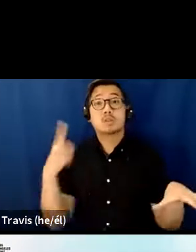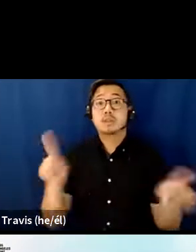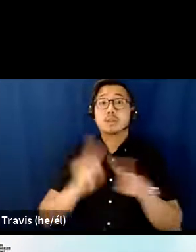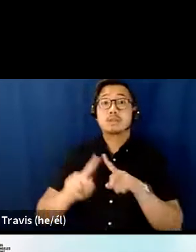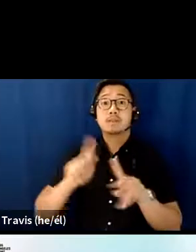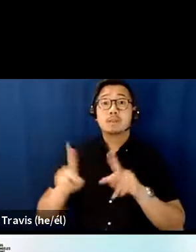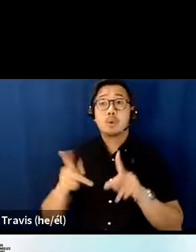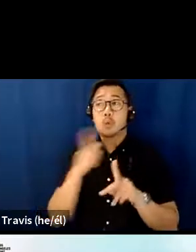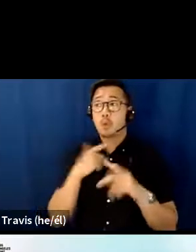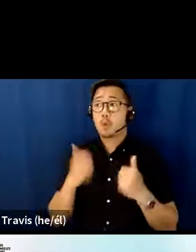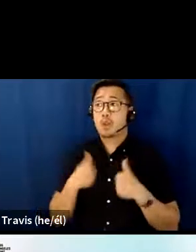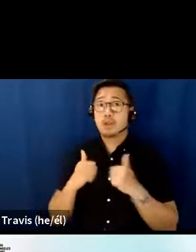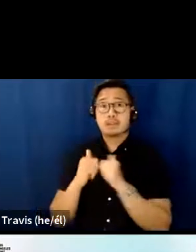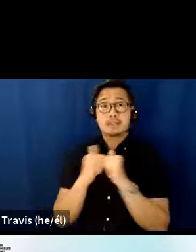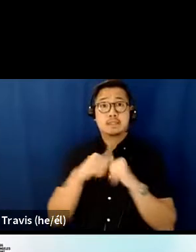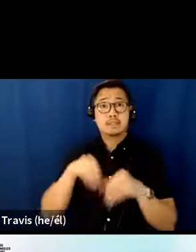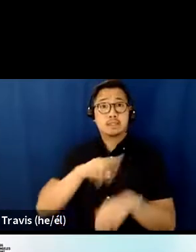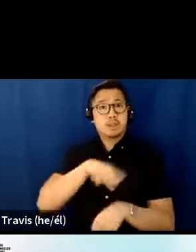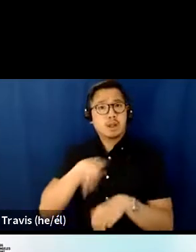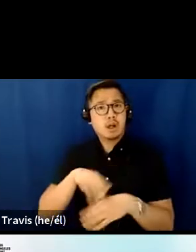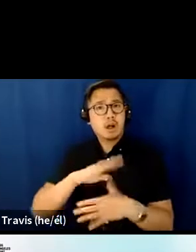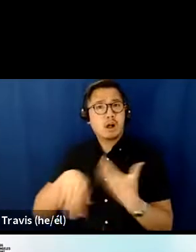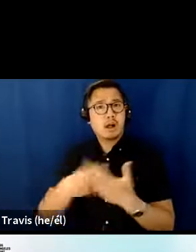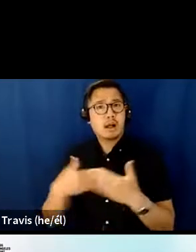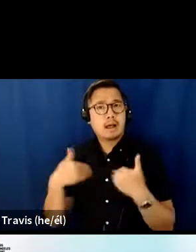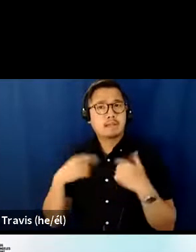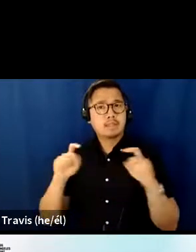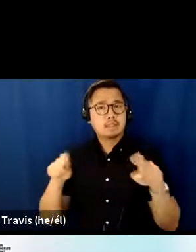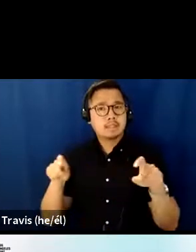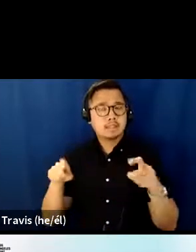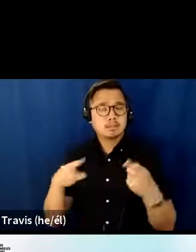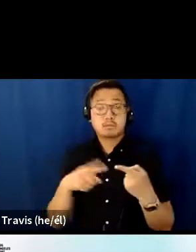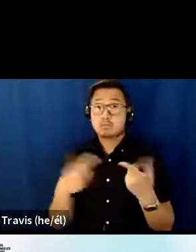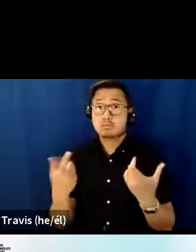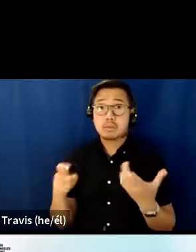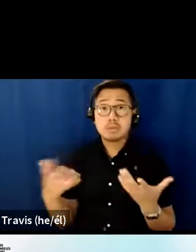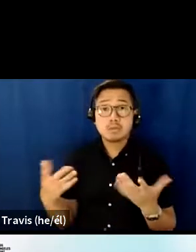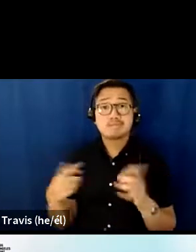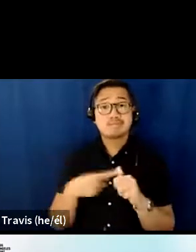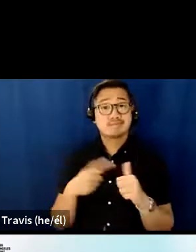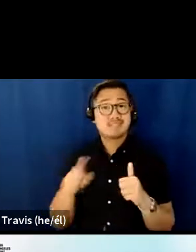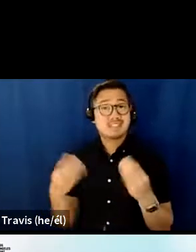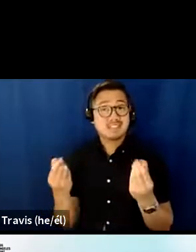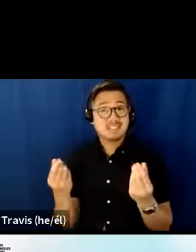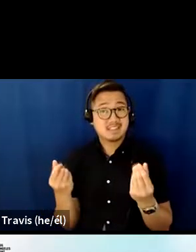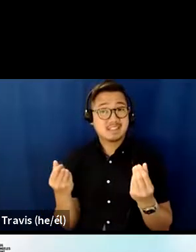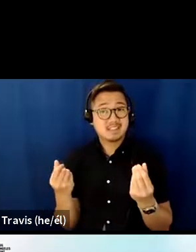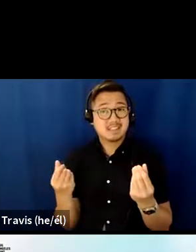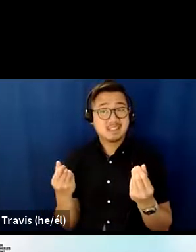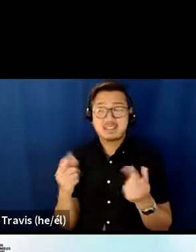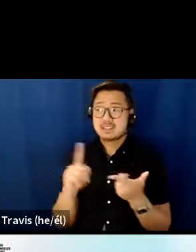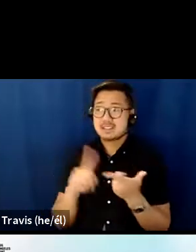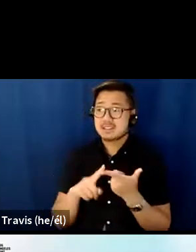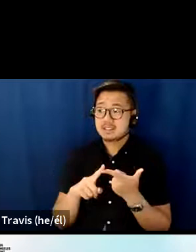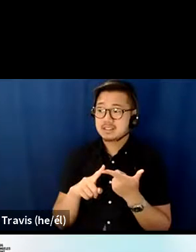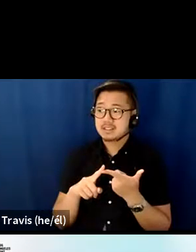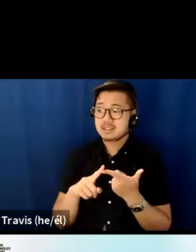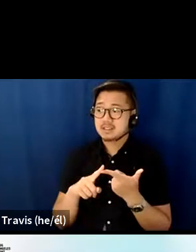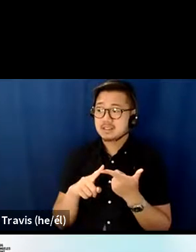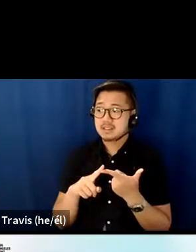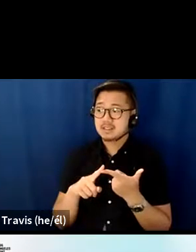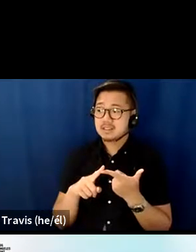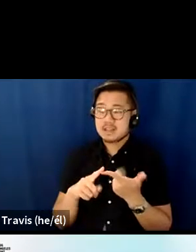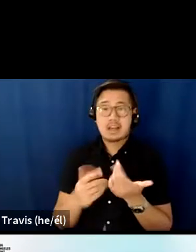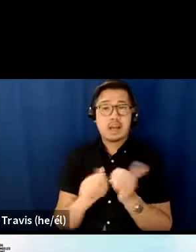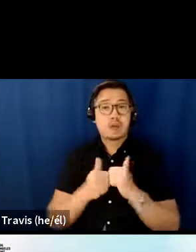people all together in a nation, right? That they need things like land. They need things like the ability to govern